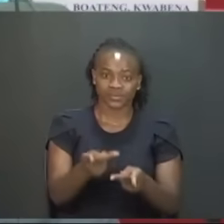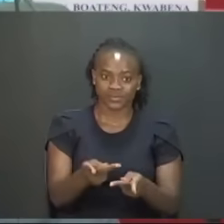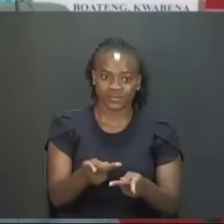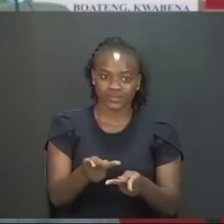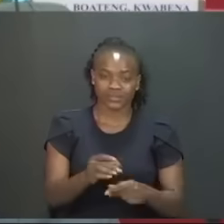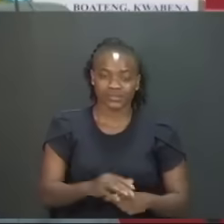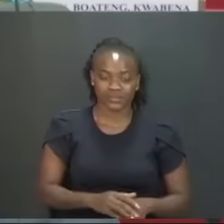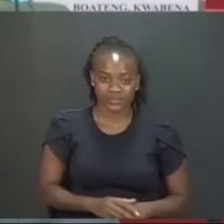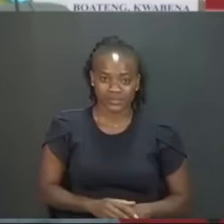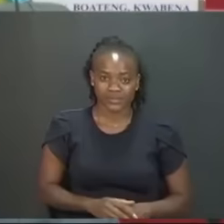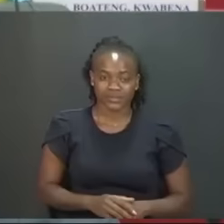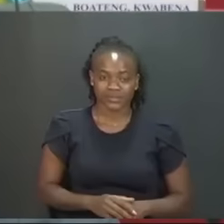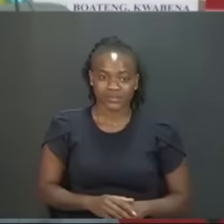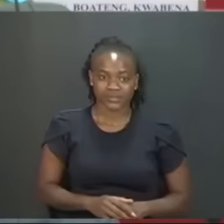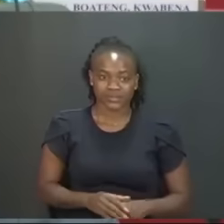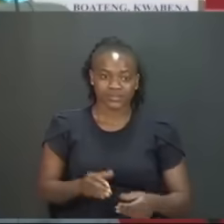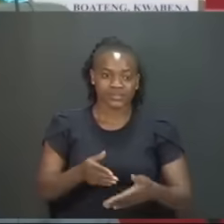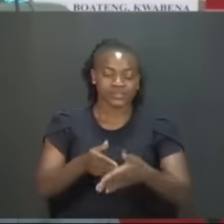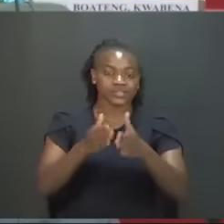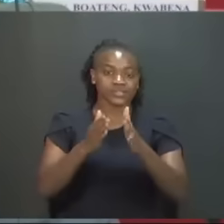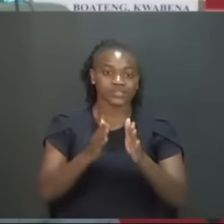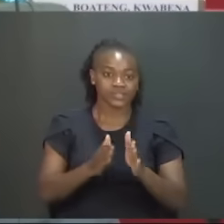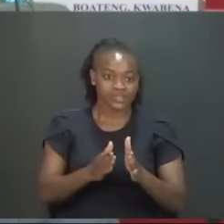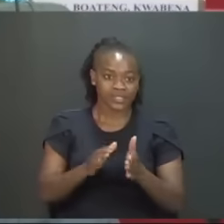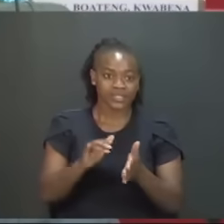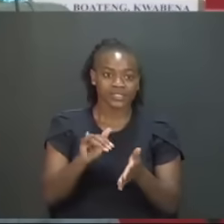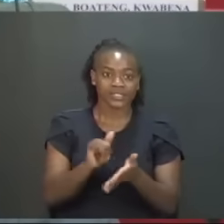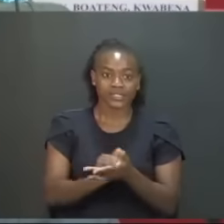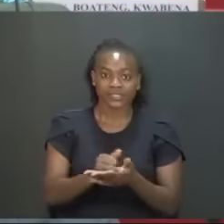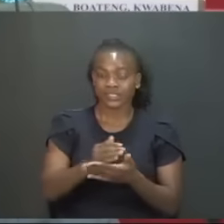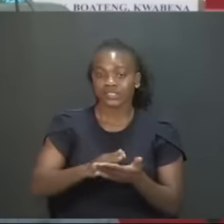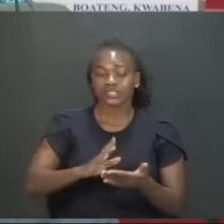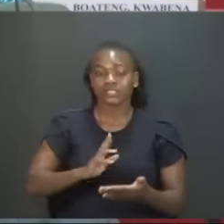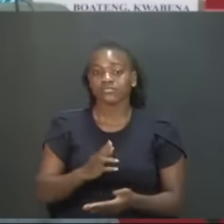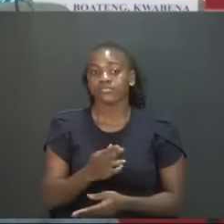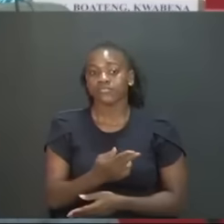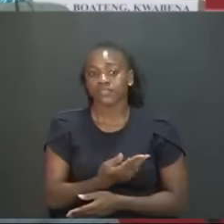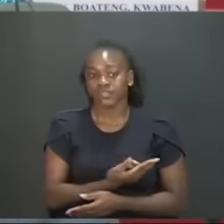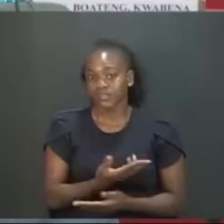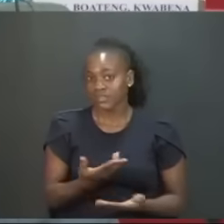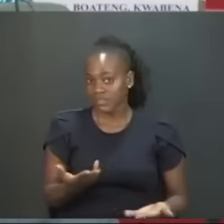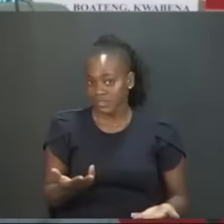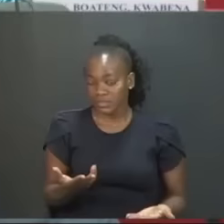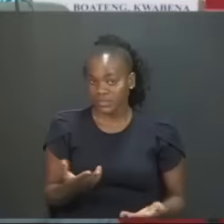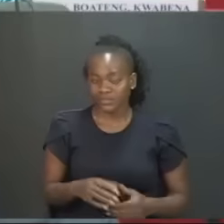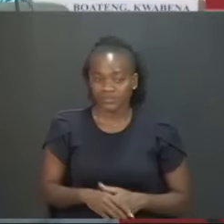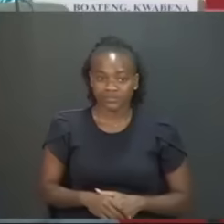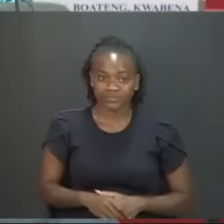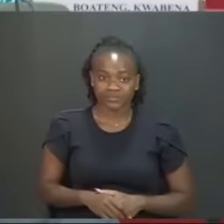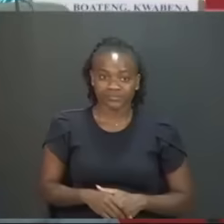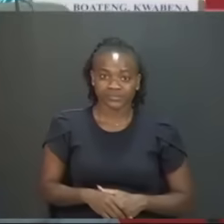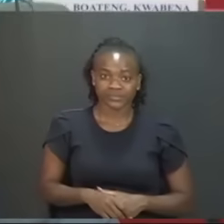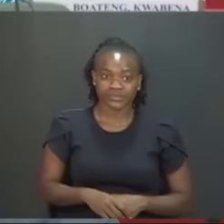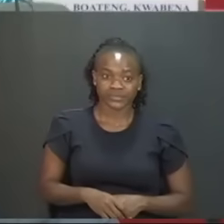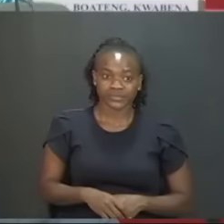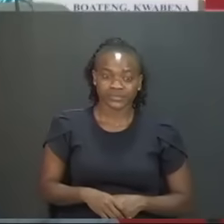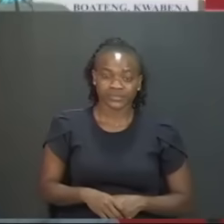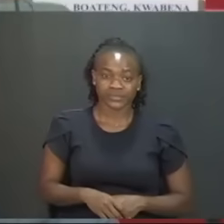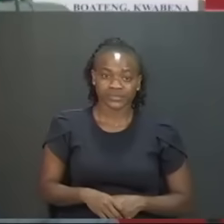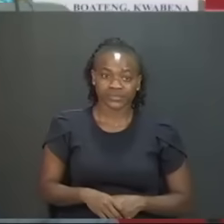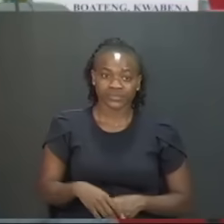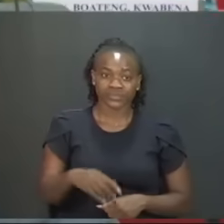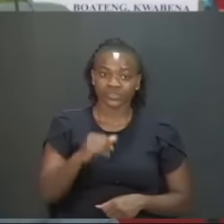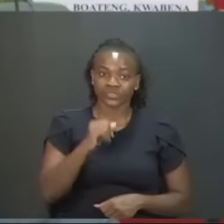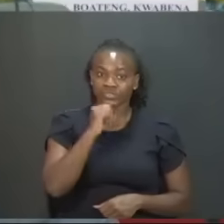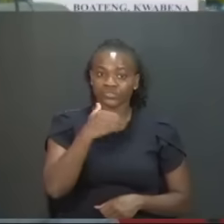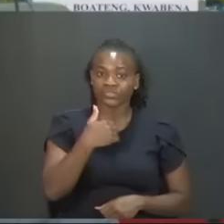my revered leader that for the sake of some of us who don't have the luxury of